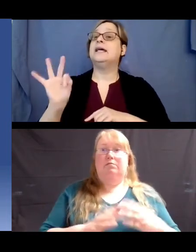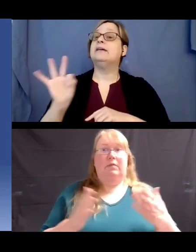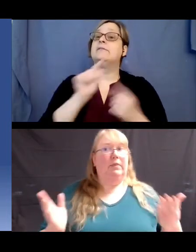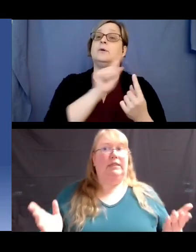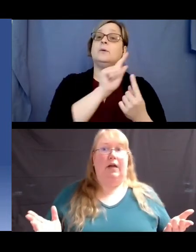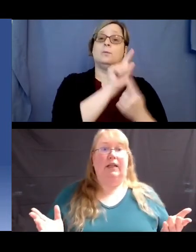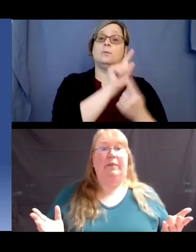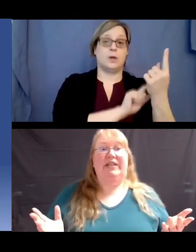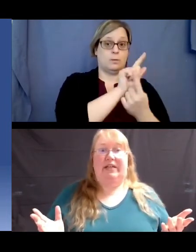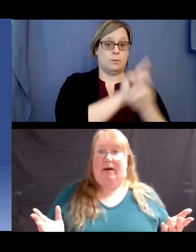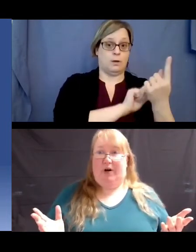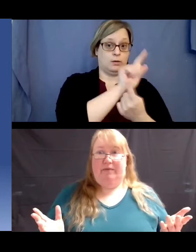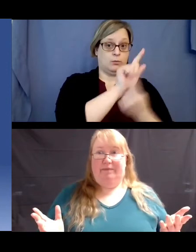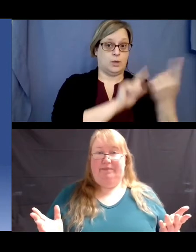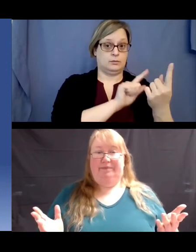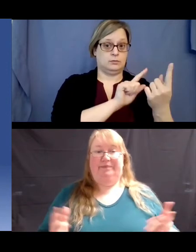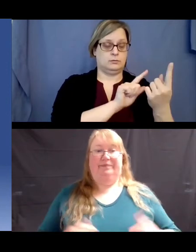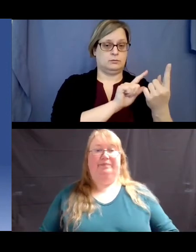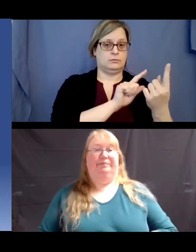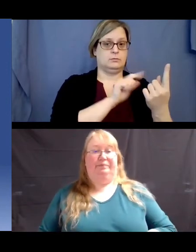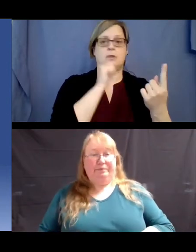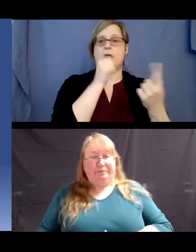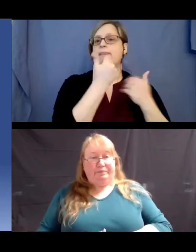meetings, it's an unlimited number.